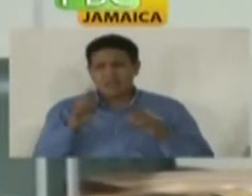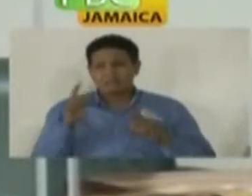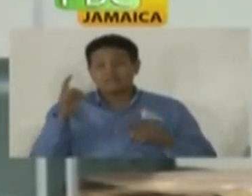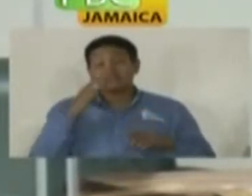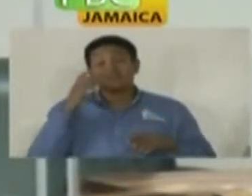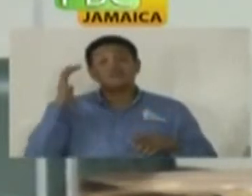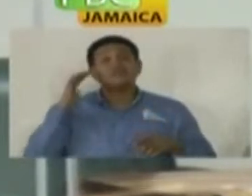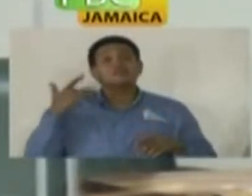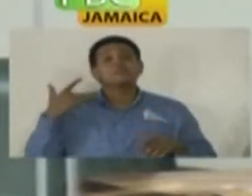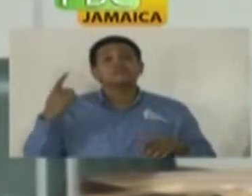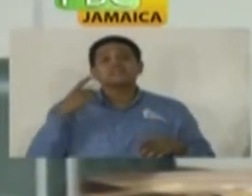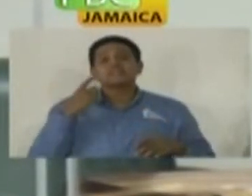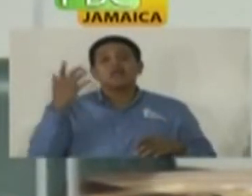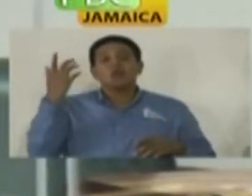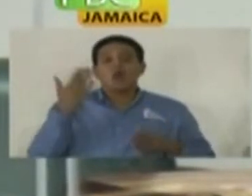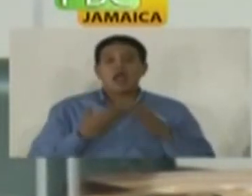clap.